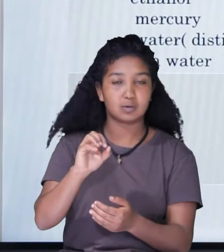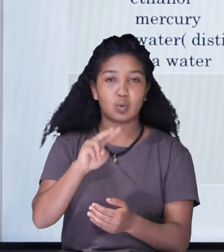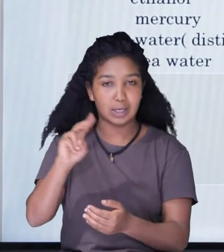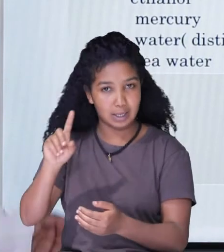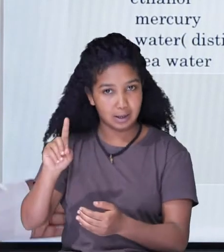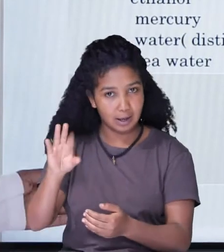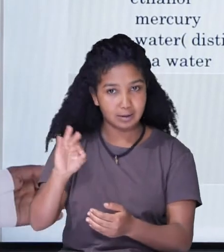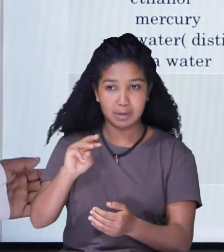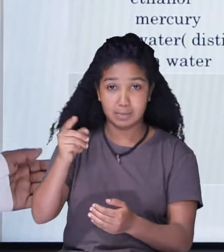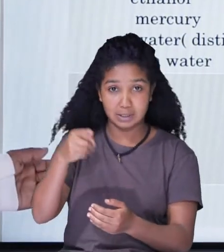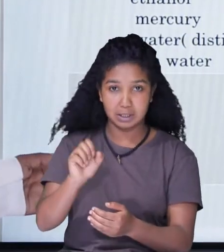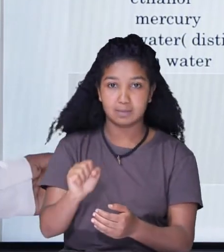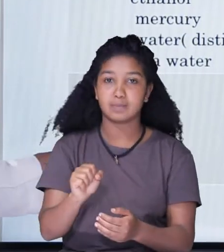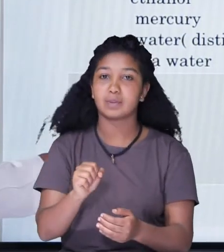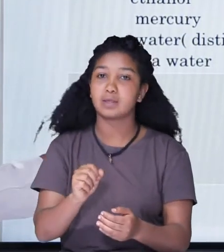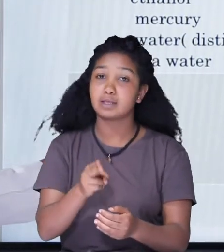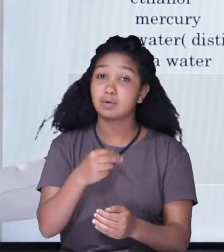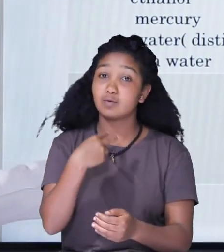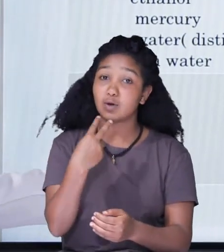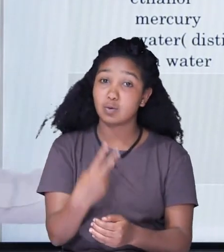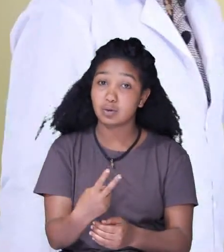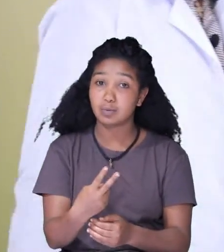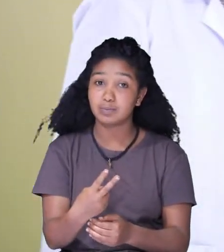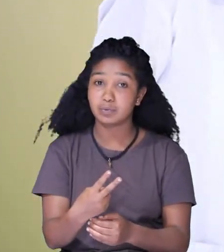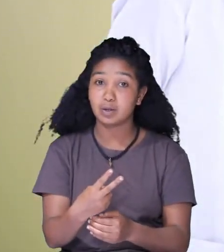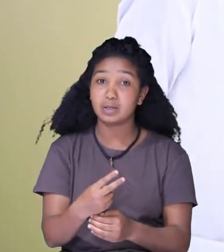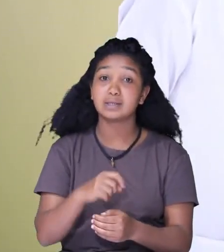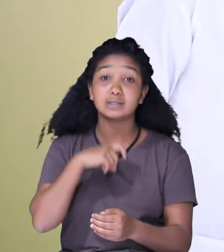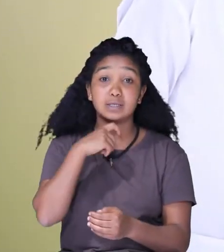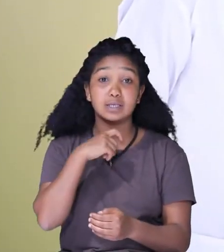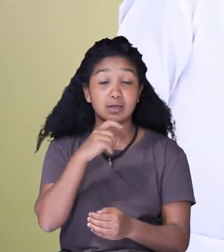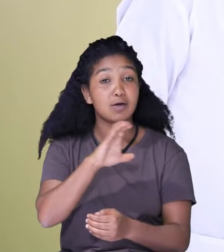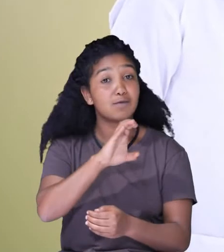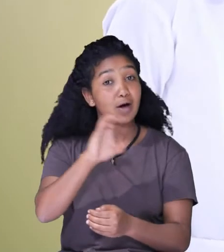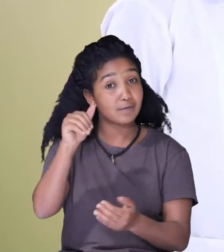5,628 meters per second, and the speed of sound in steel is